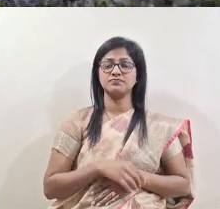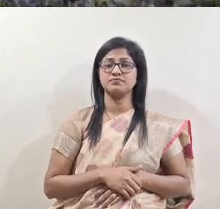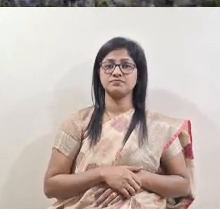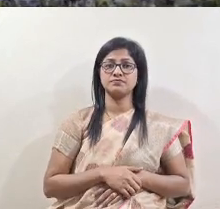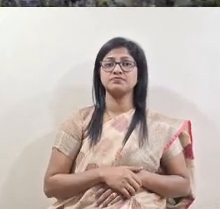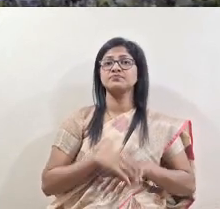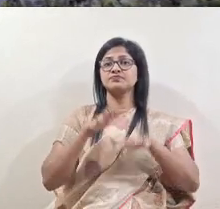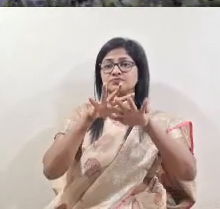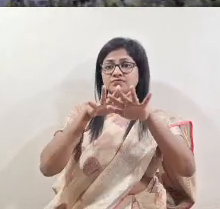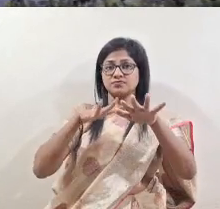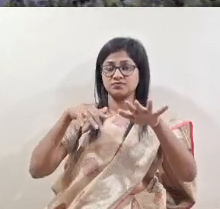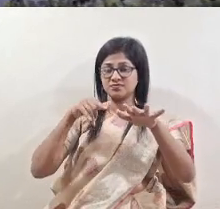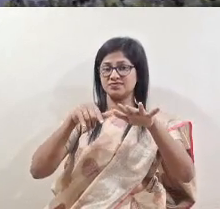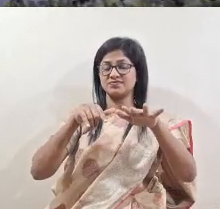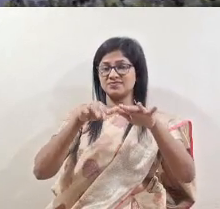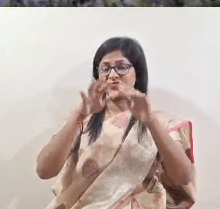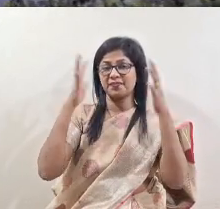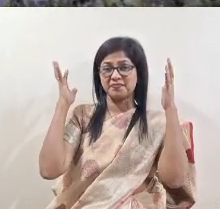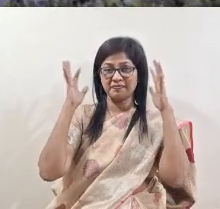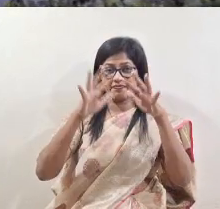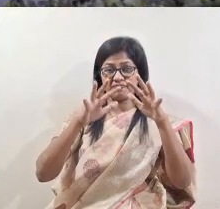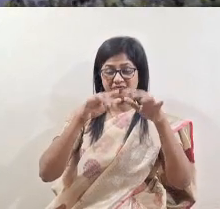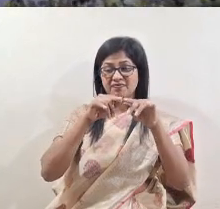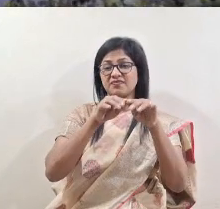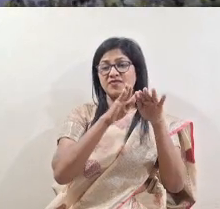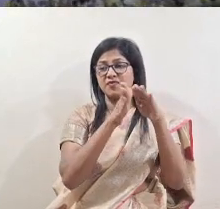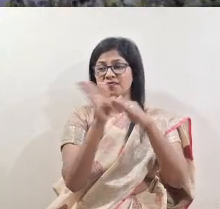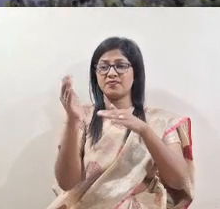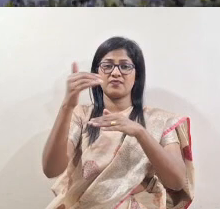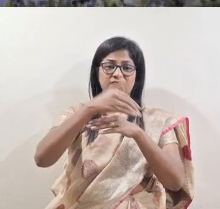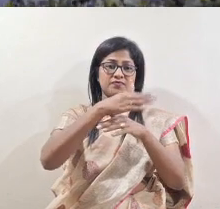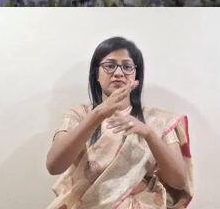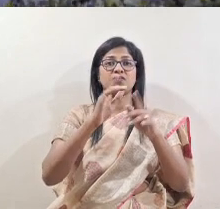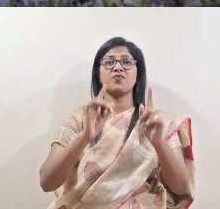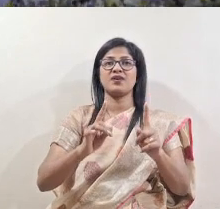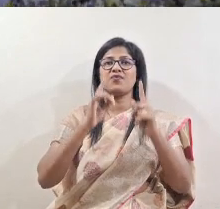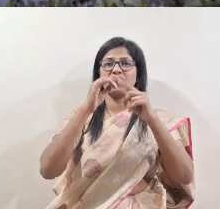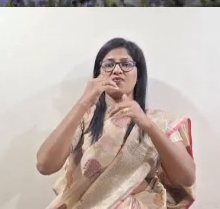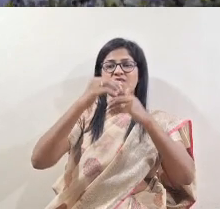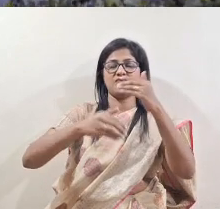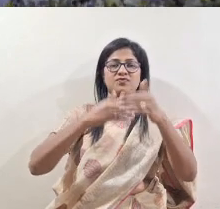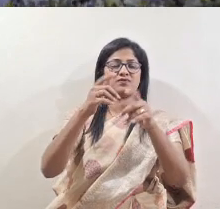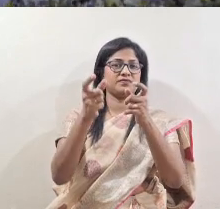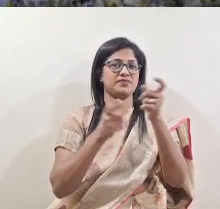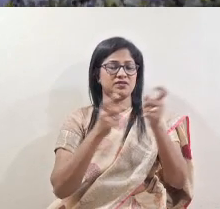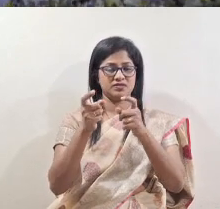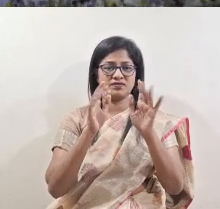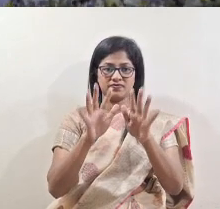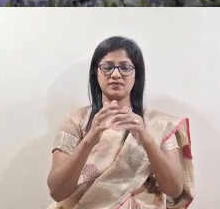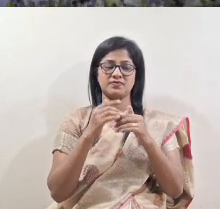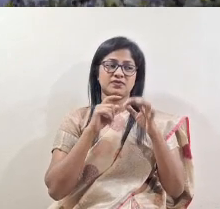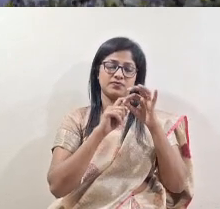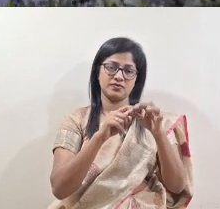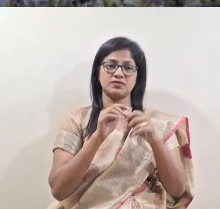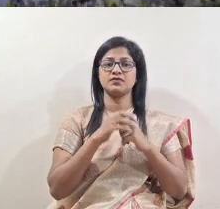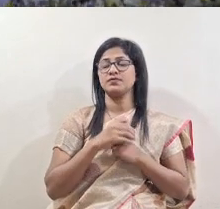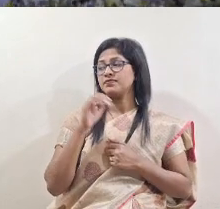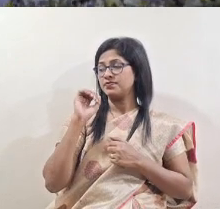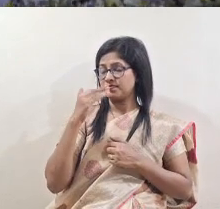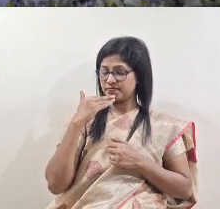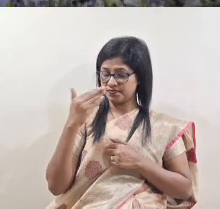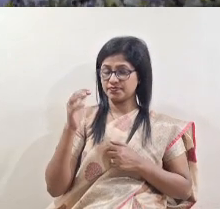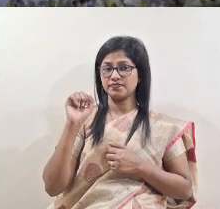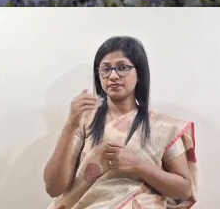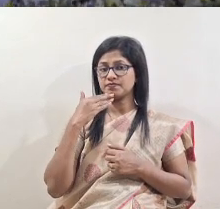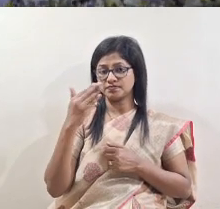can direct crowd in a certain manner, predefined manner. Therefore, there is orderliness in the crowd management. That's my question.